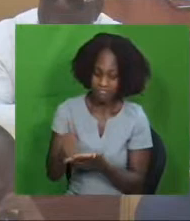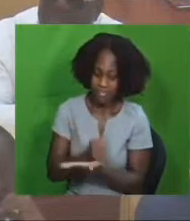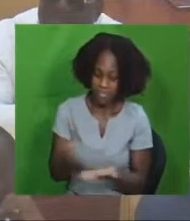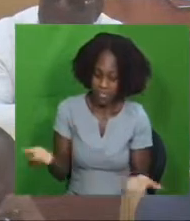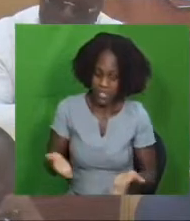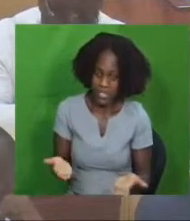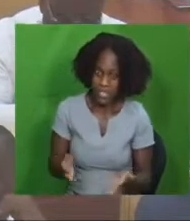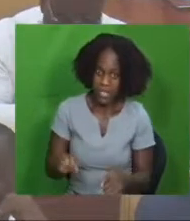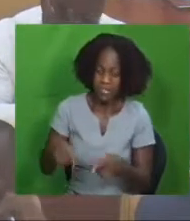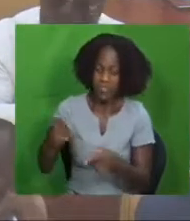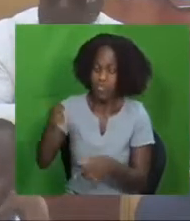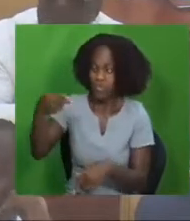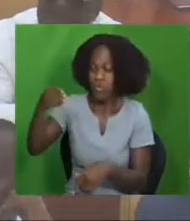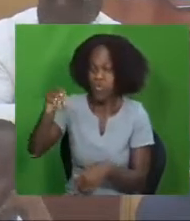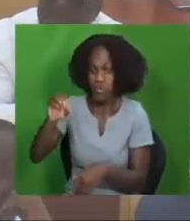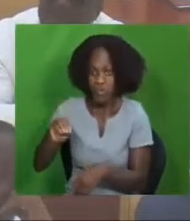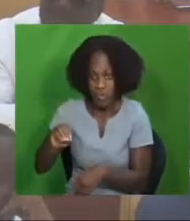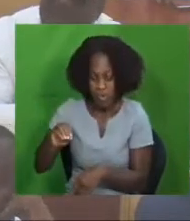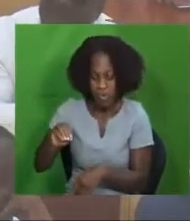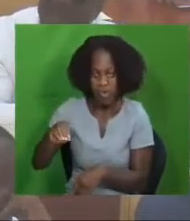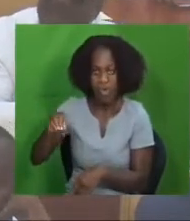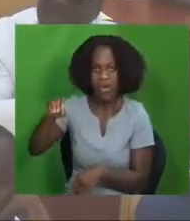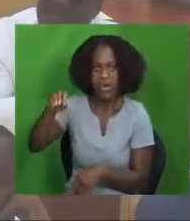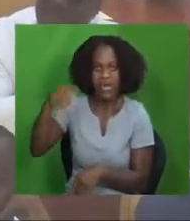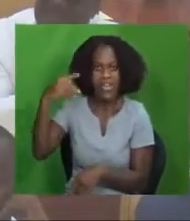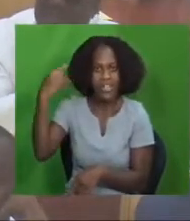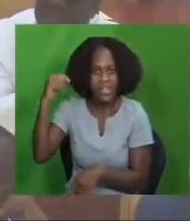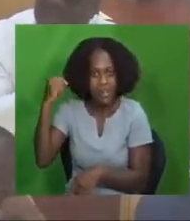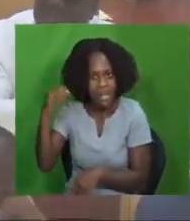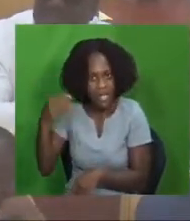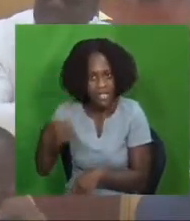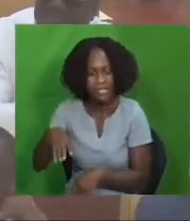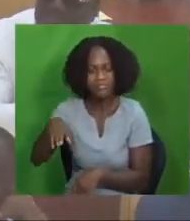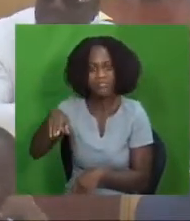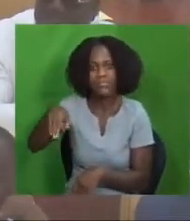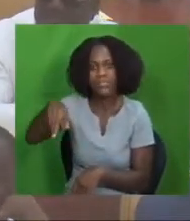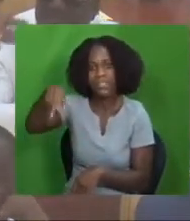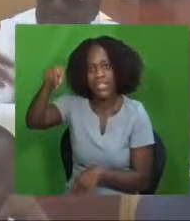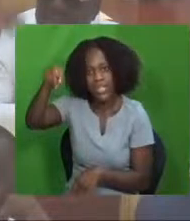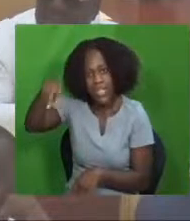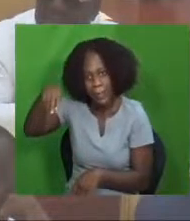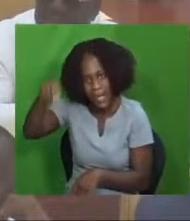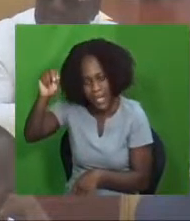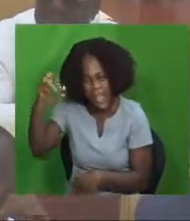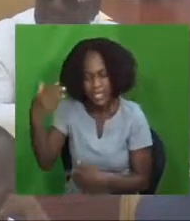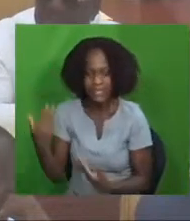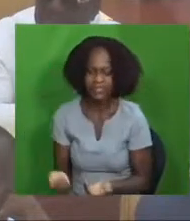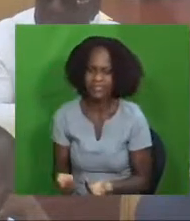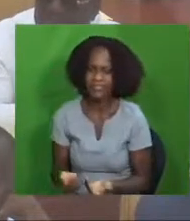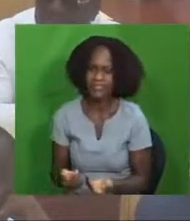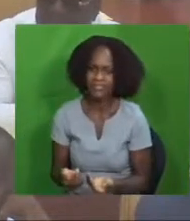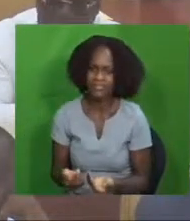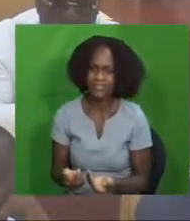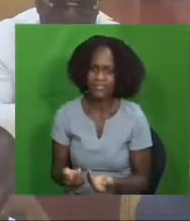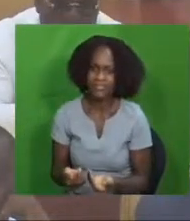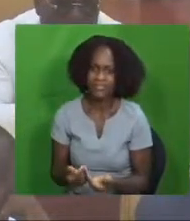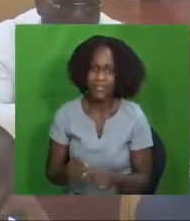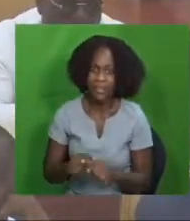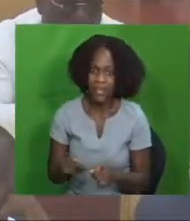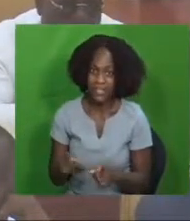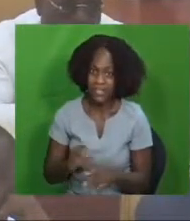in Takrady, you were roaming in Tamale. With this ghost, he doesn't know his home. His home is here. Today you have come. This is where the